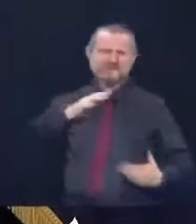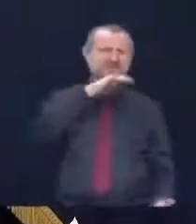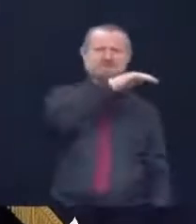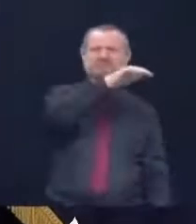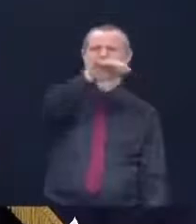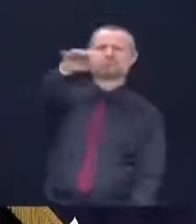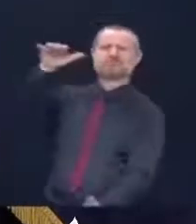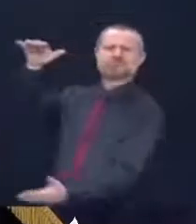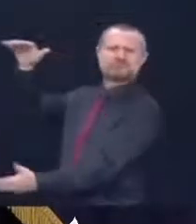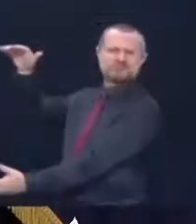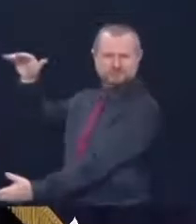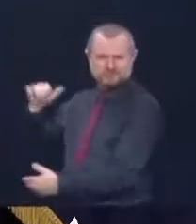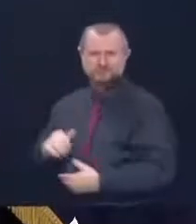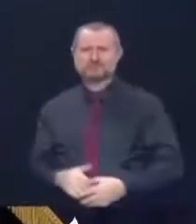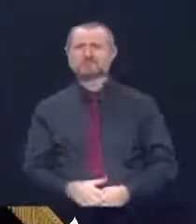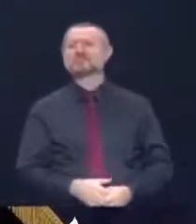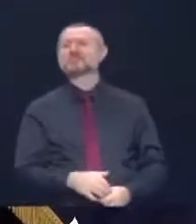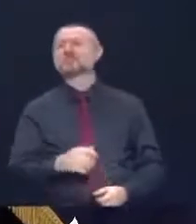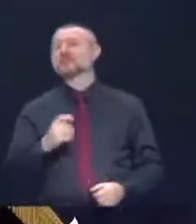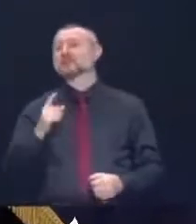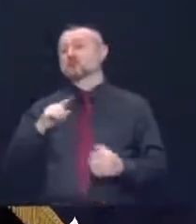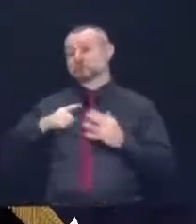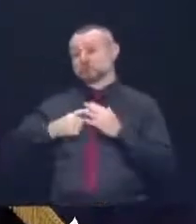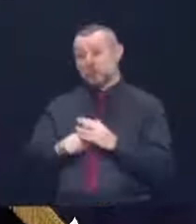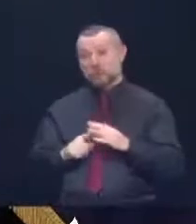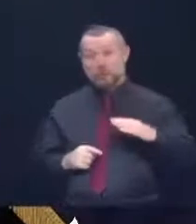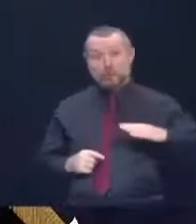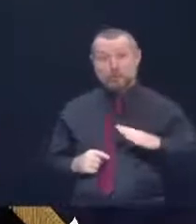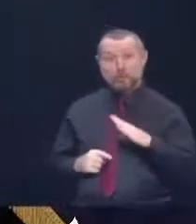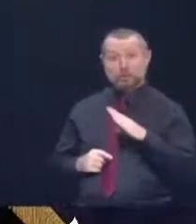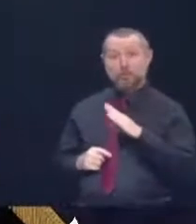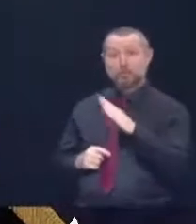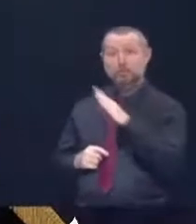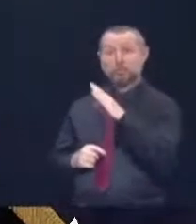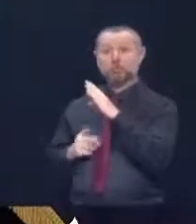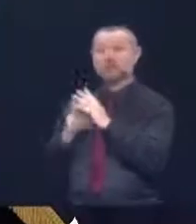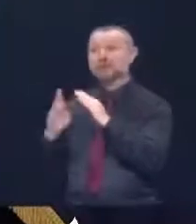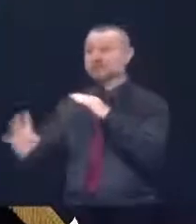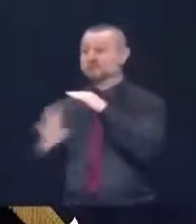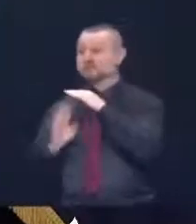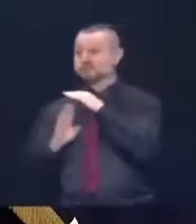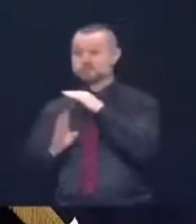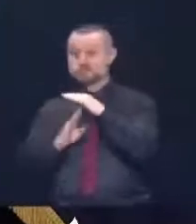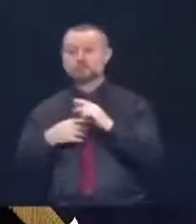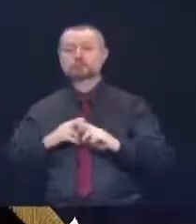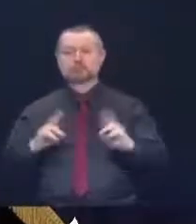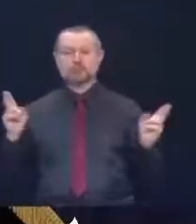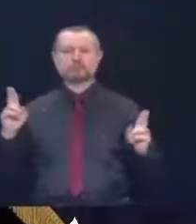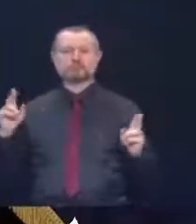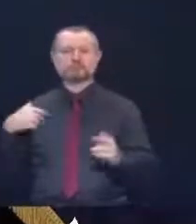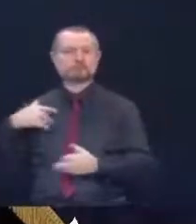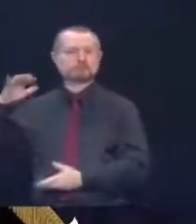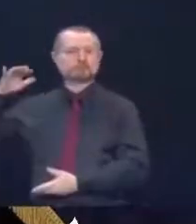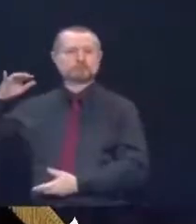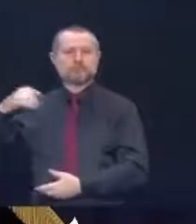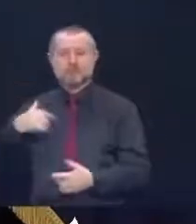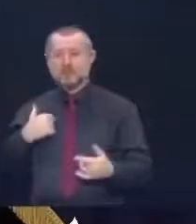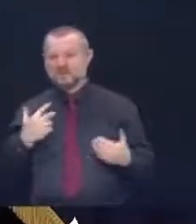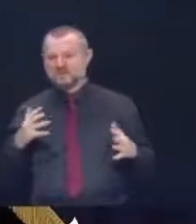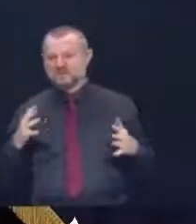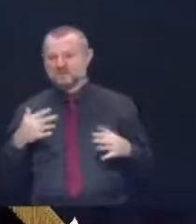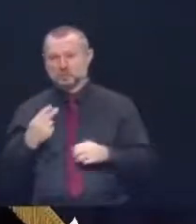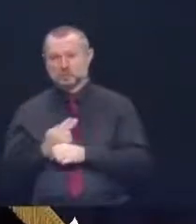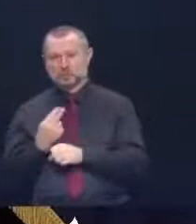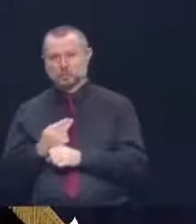We have the surge capacity now in the hospital system. We're using it on Staten Island. This is